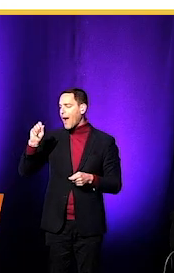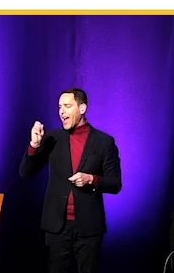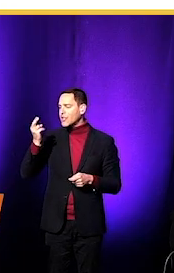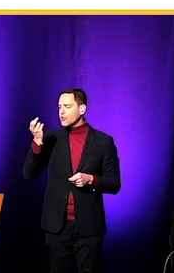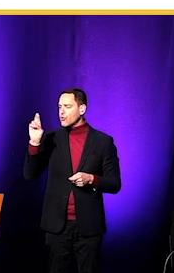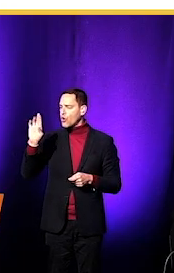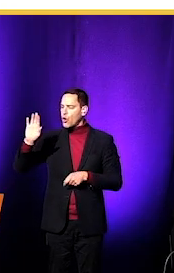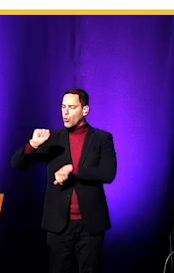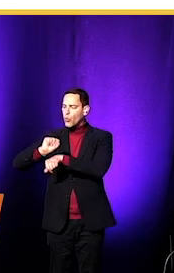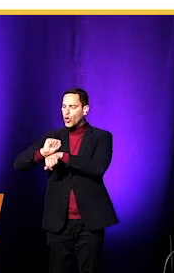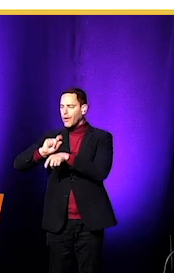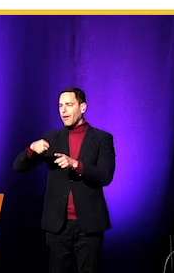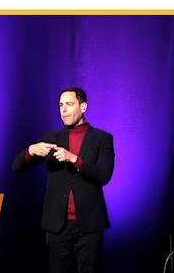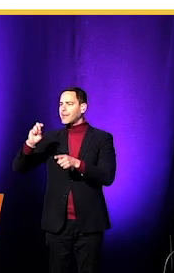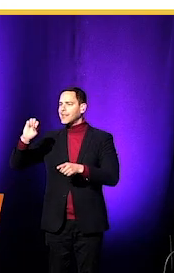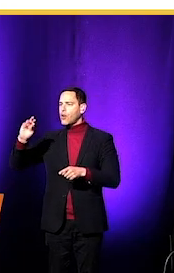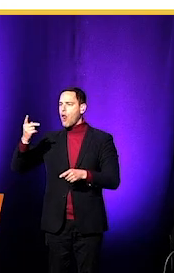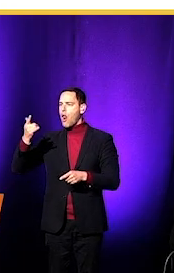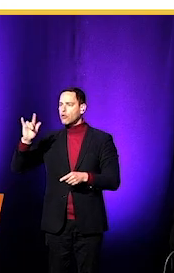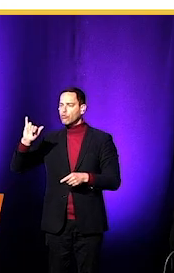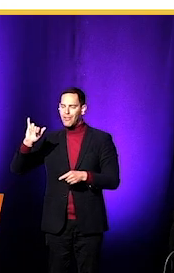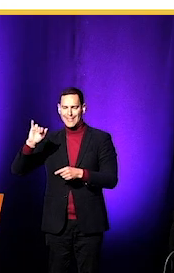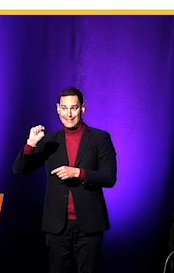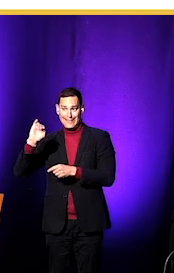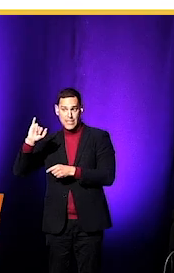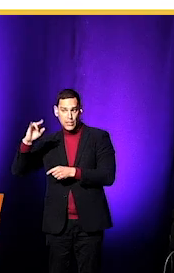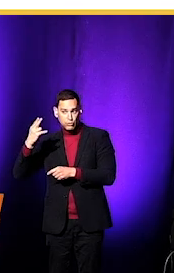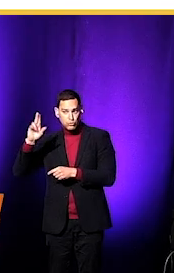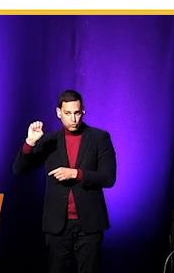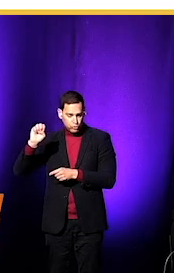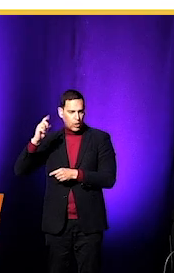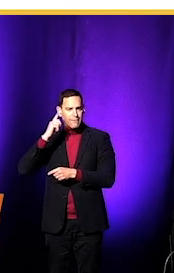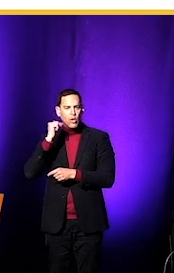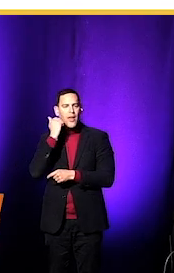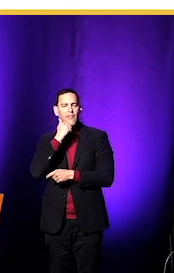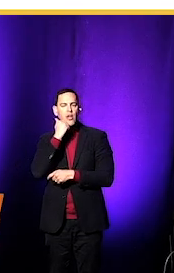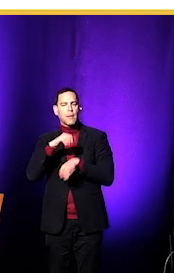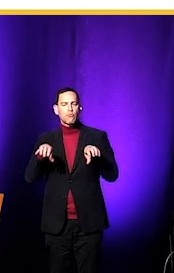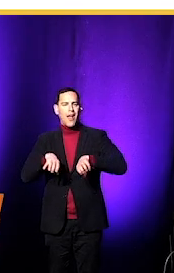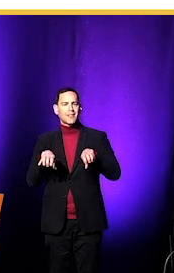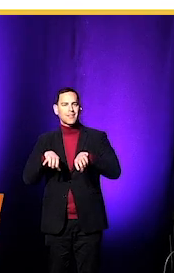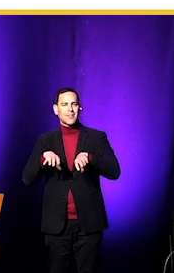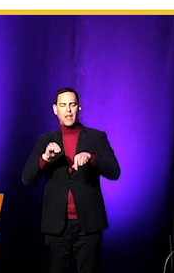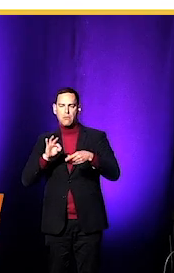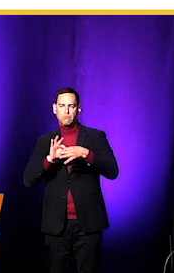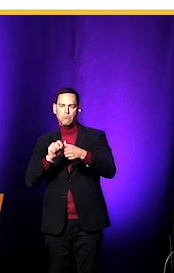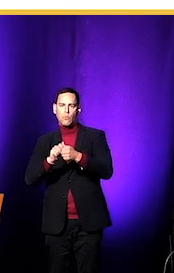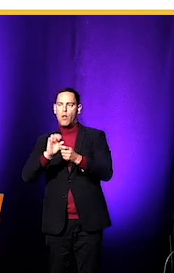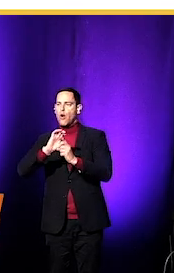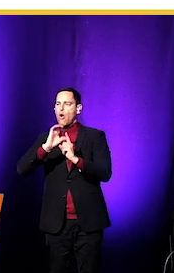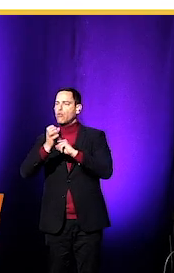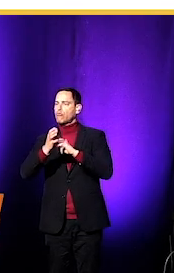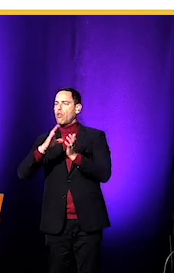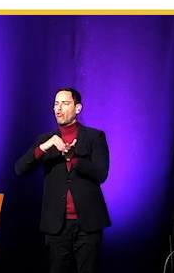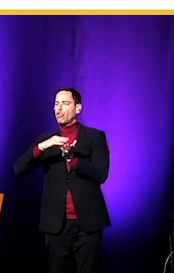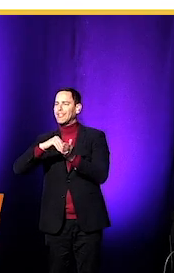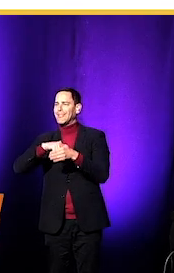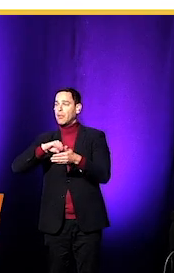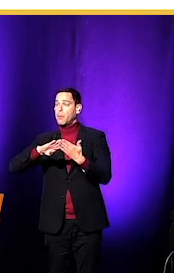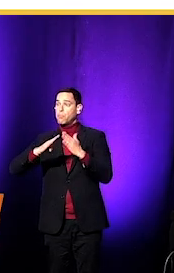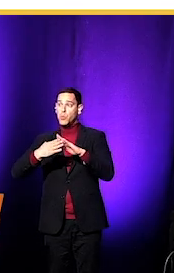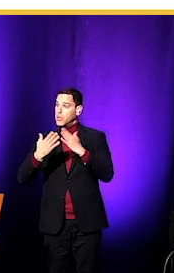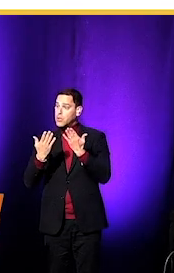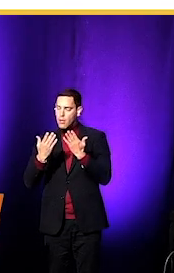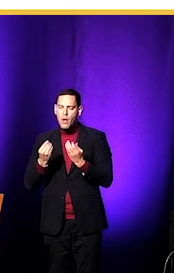ecocultural niche and its emphasis on everyday activities and practices in the context of the cultural learning of a community